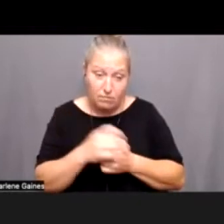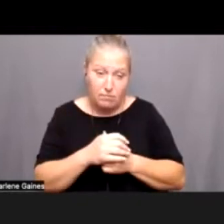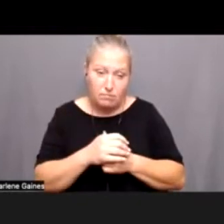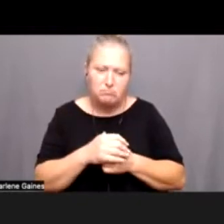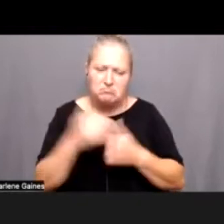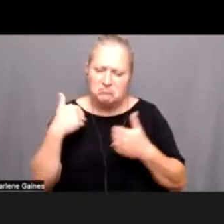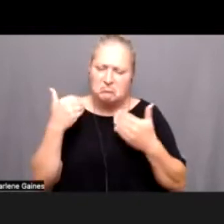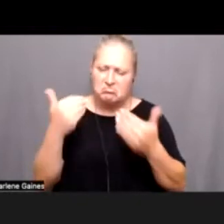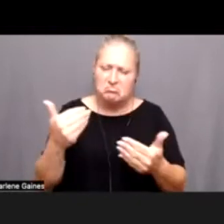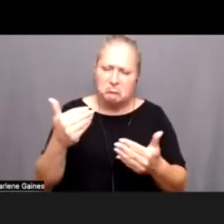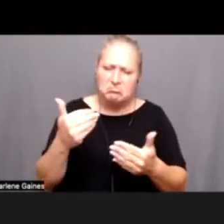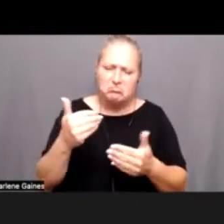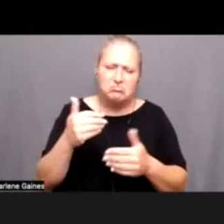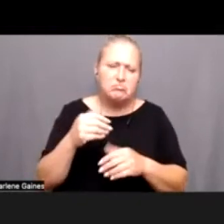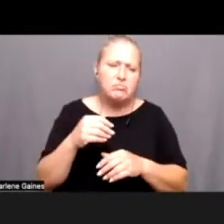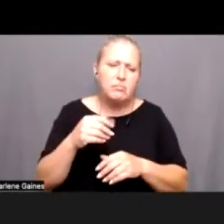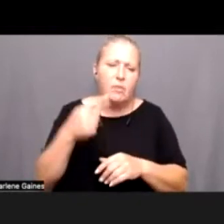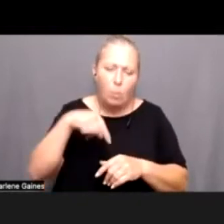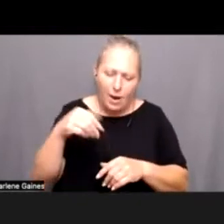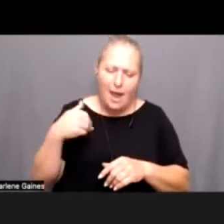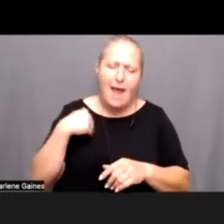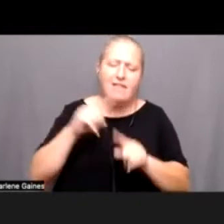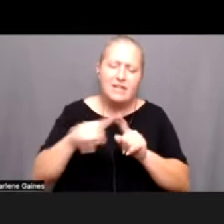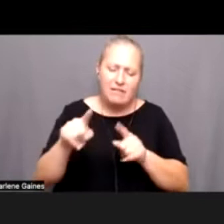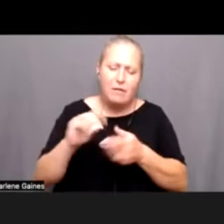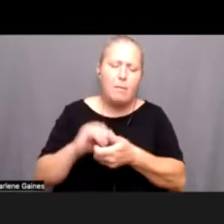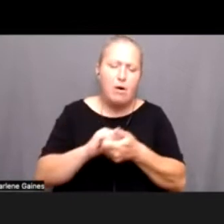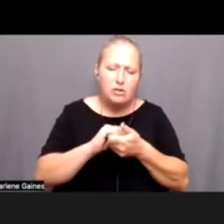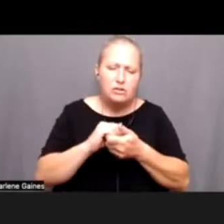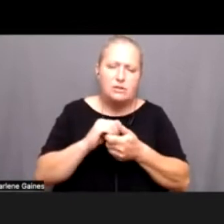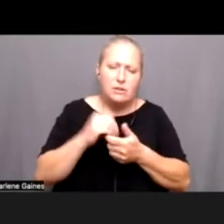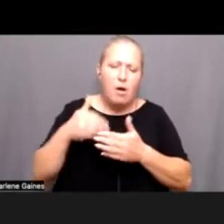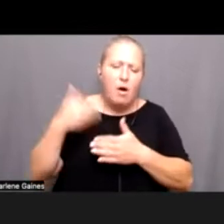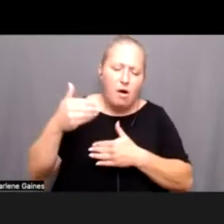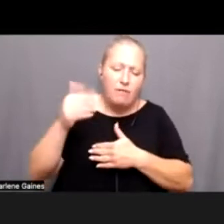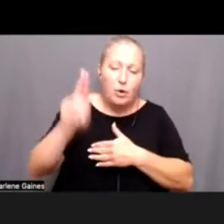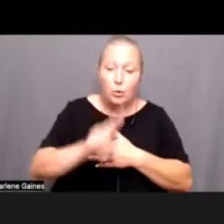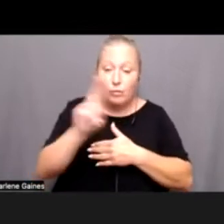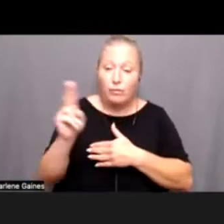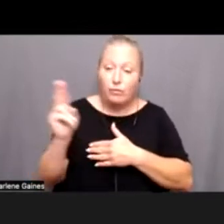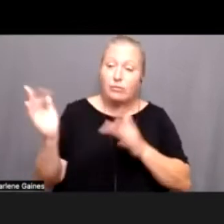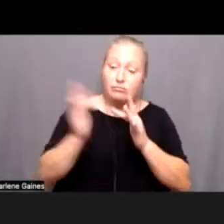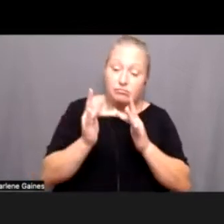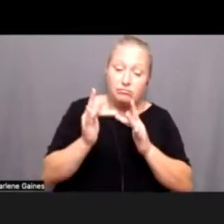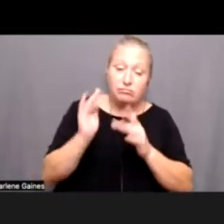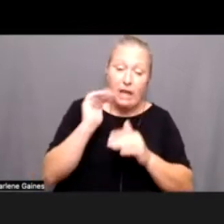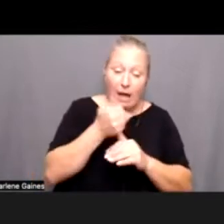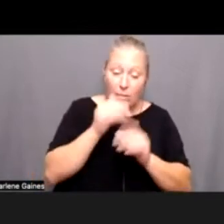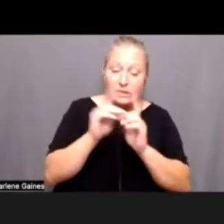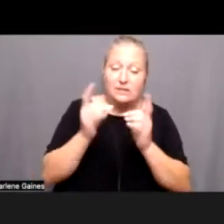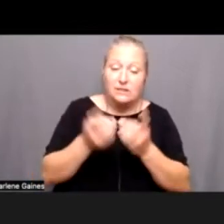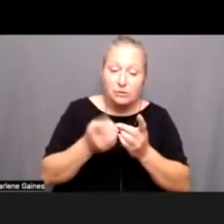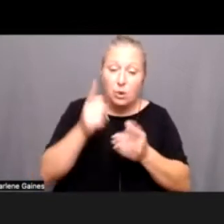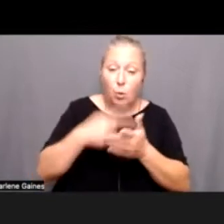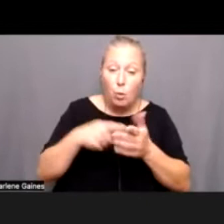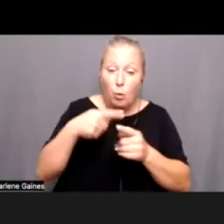I'll go ahead and try to address that. We do have different partnerships. Oftentimes universities will reach out to our district when